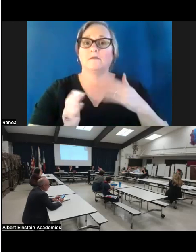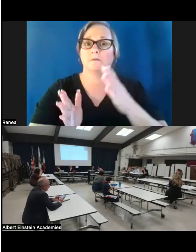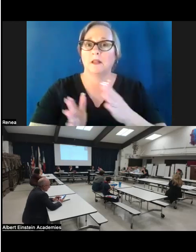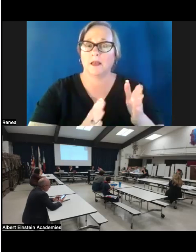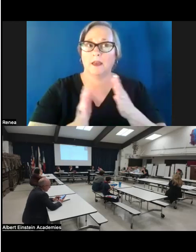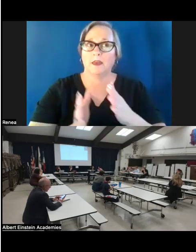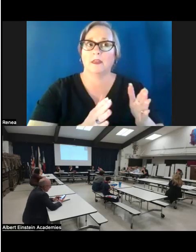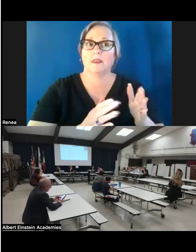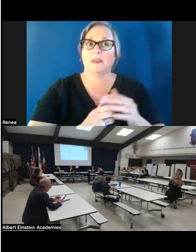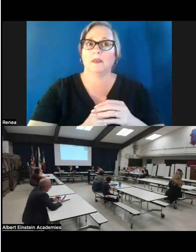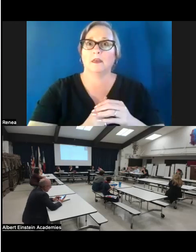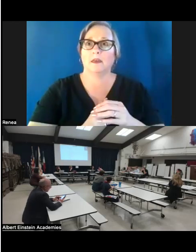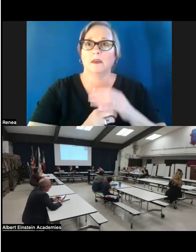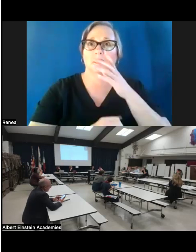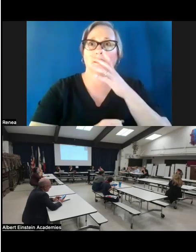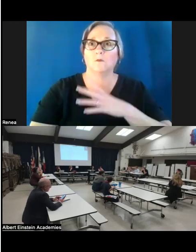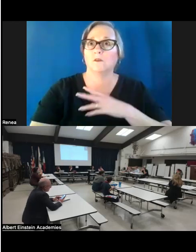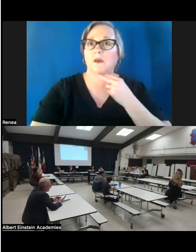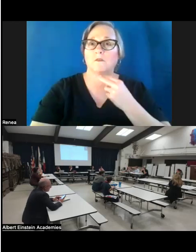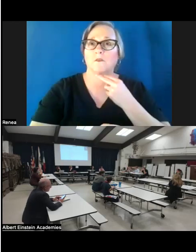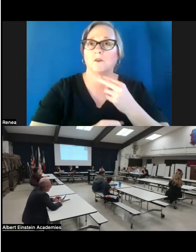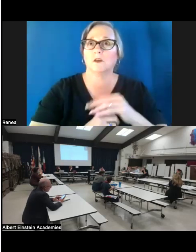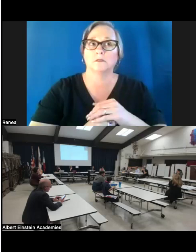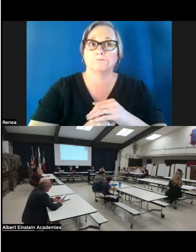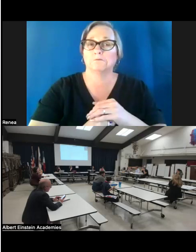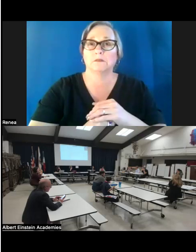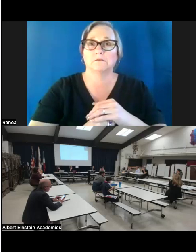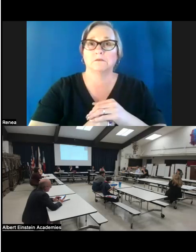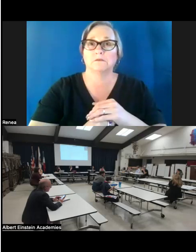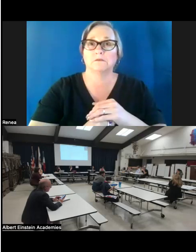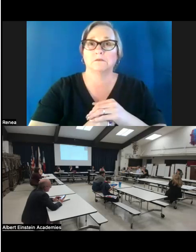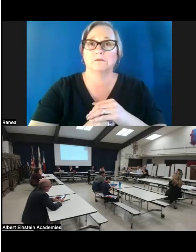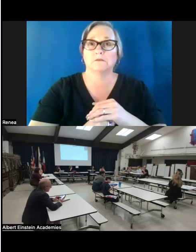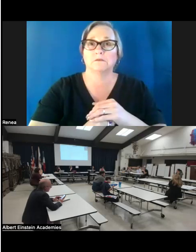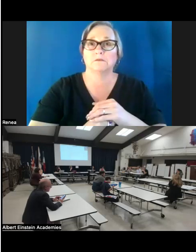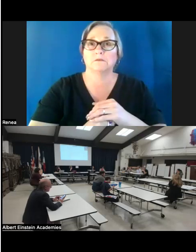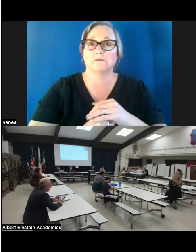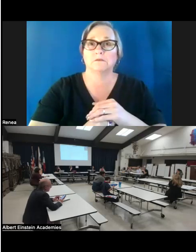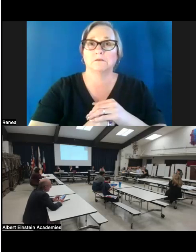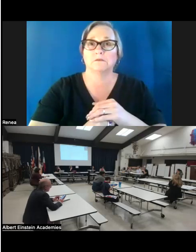Can you clarify that, Matt? so Wednesday, SSC comes,